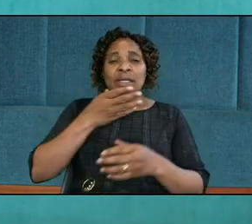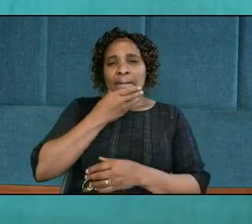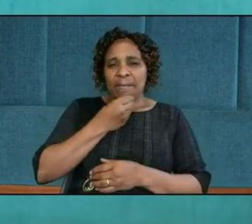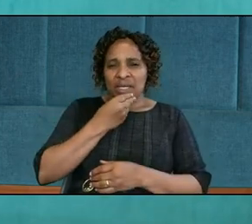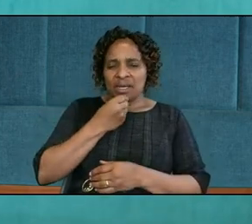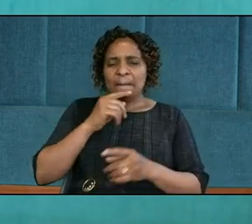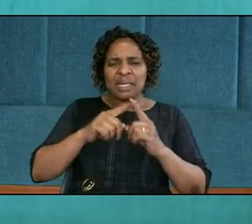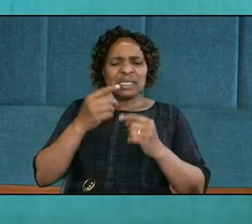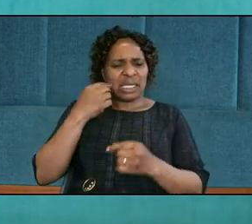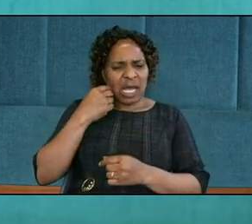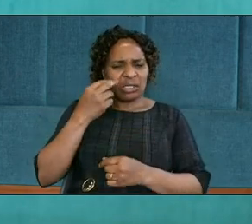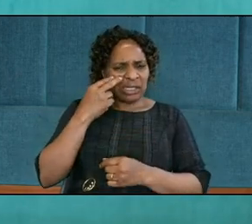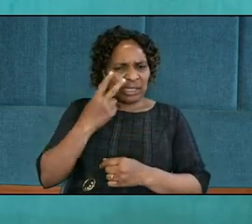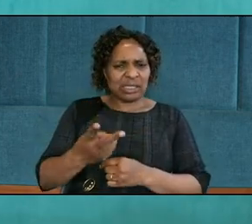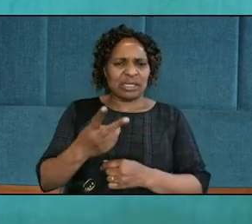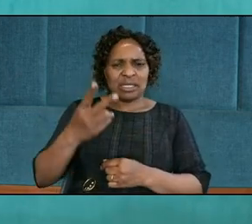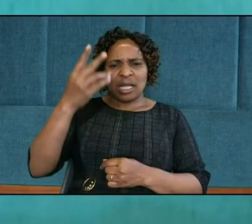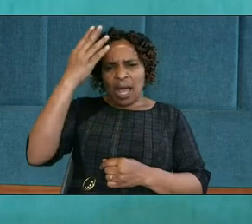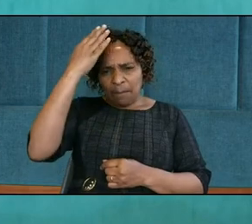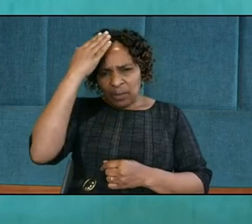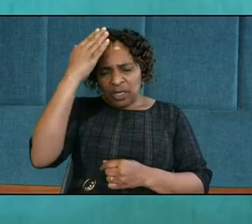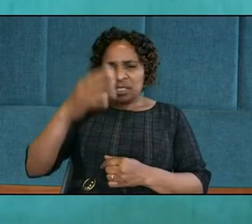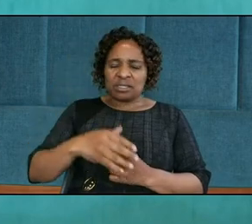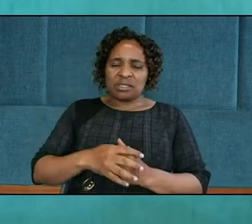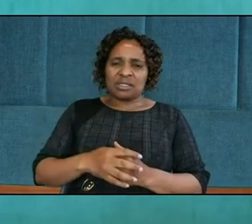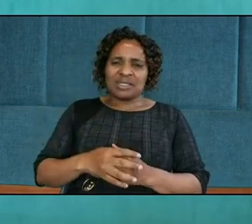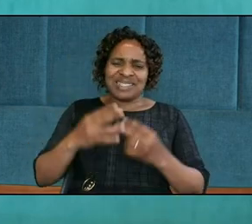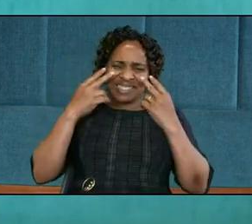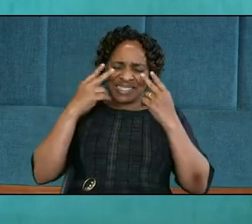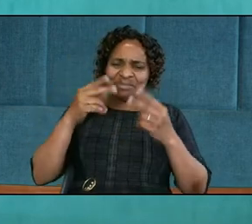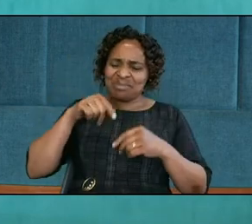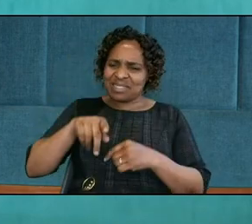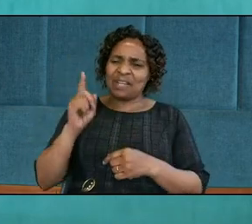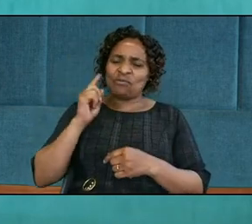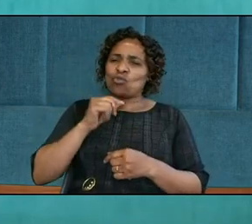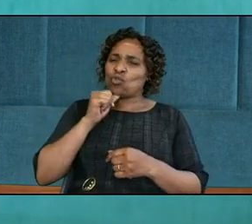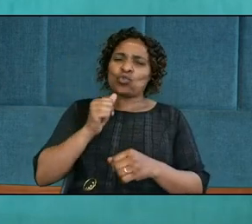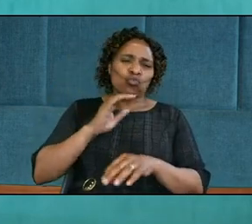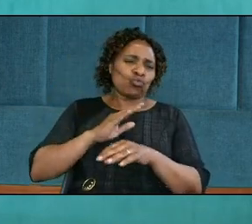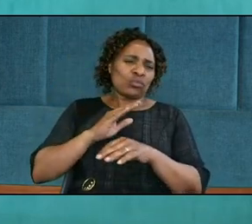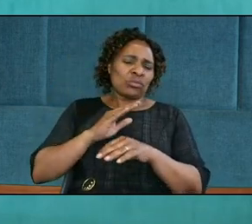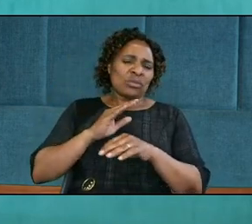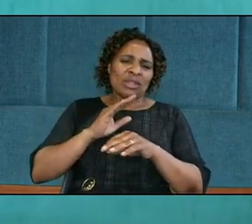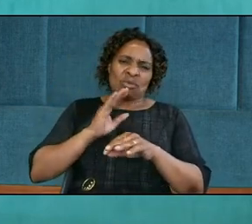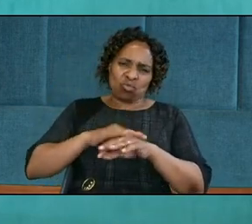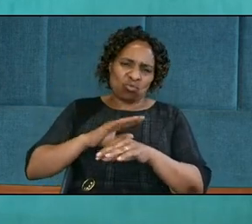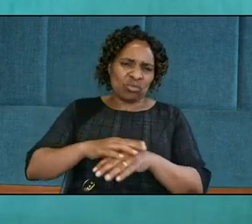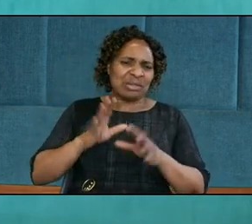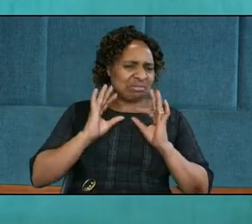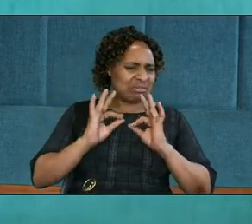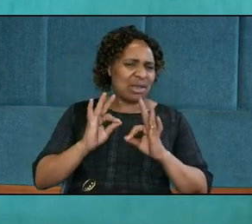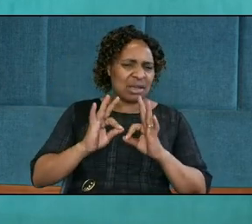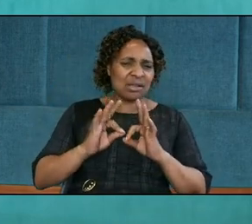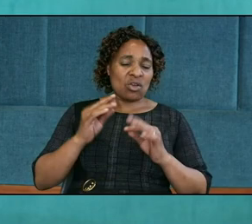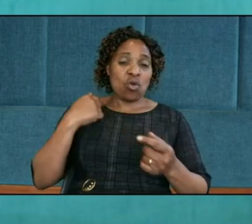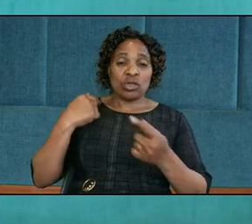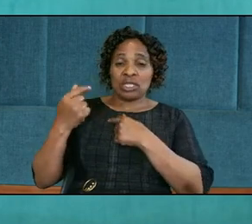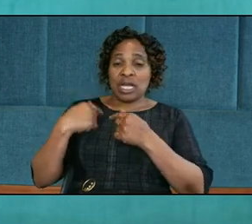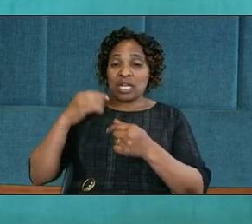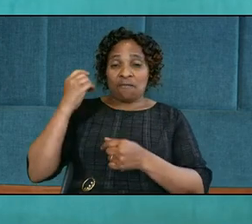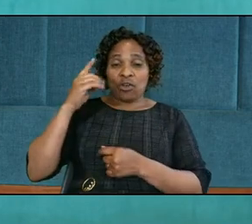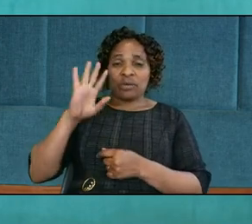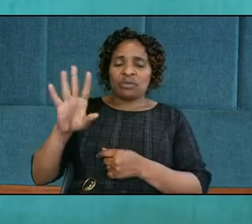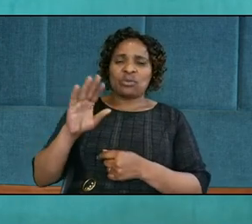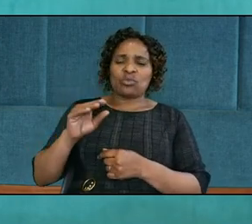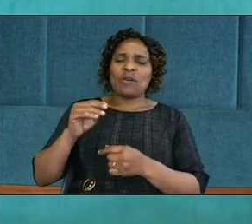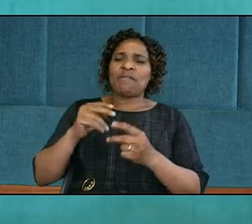see the humility that is in him, you know. He sees himself as not fit even to concern himself with things that are too